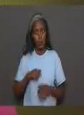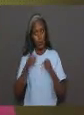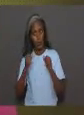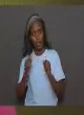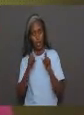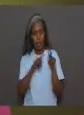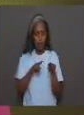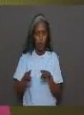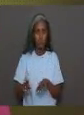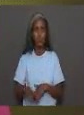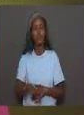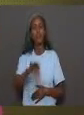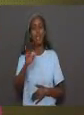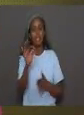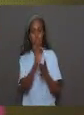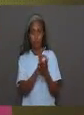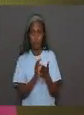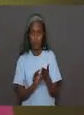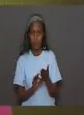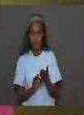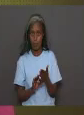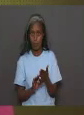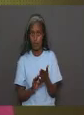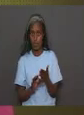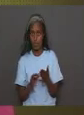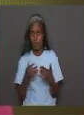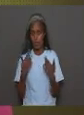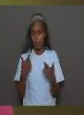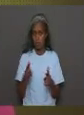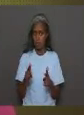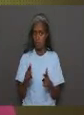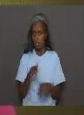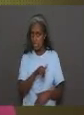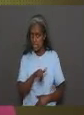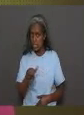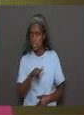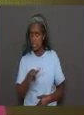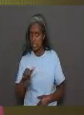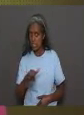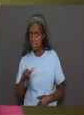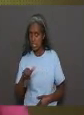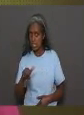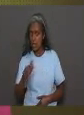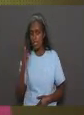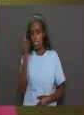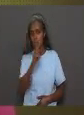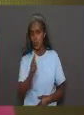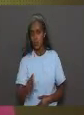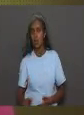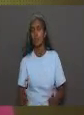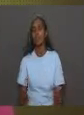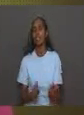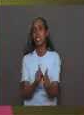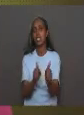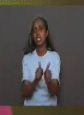We can also find a formula to let us do the same with